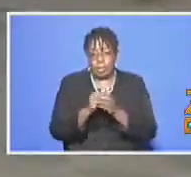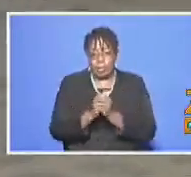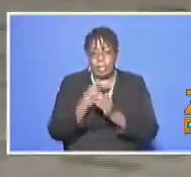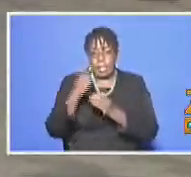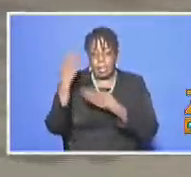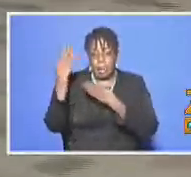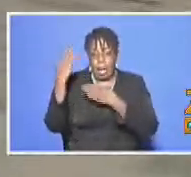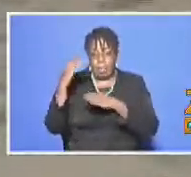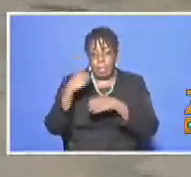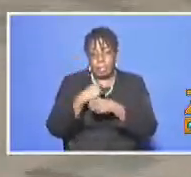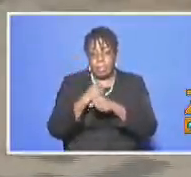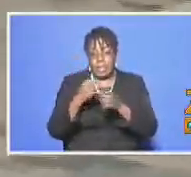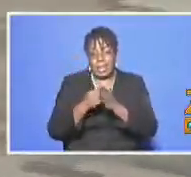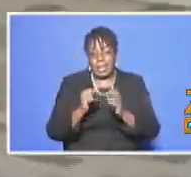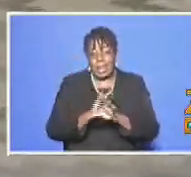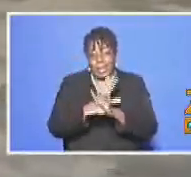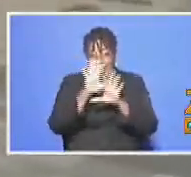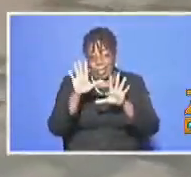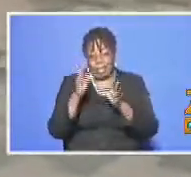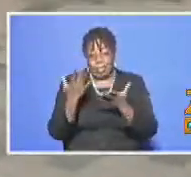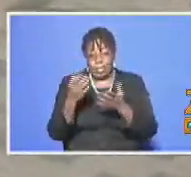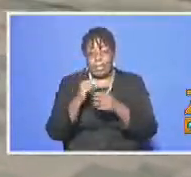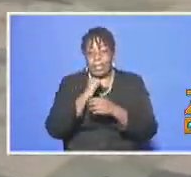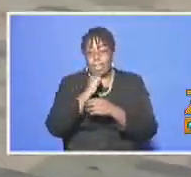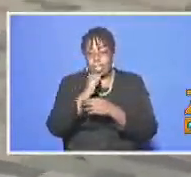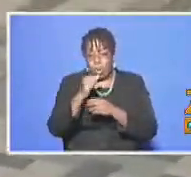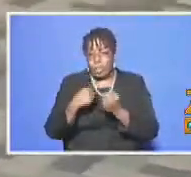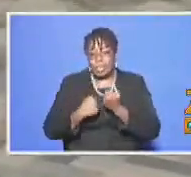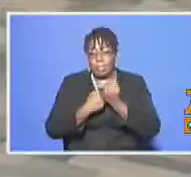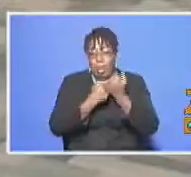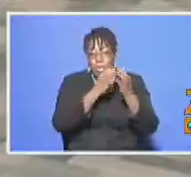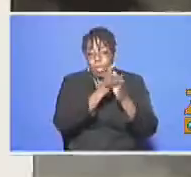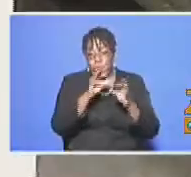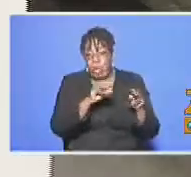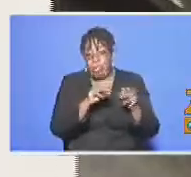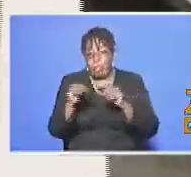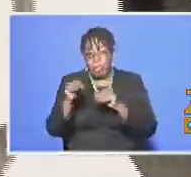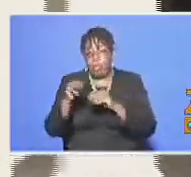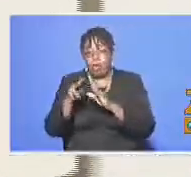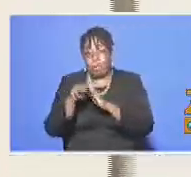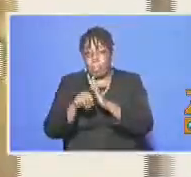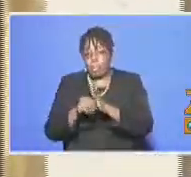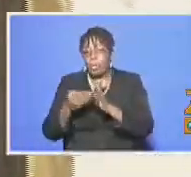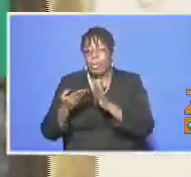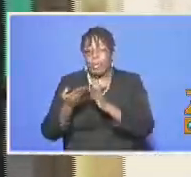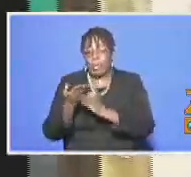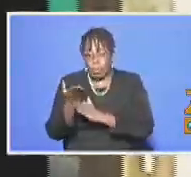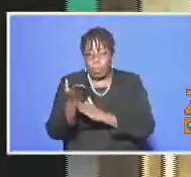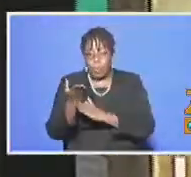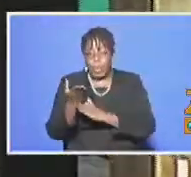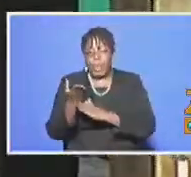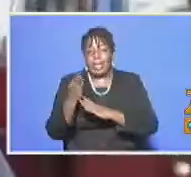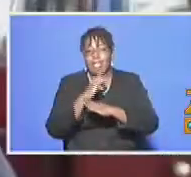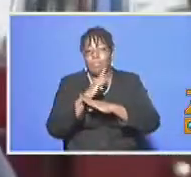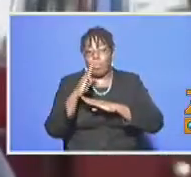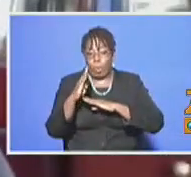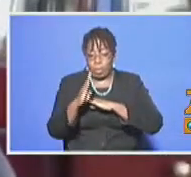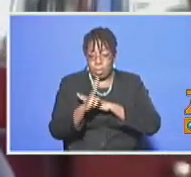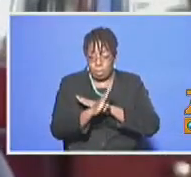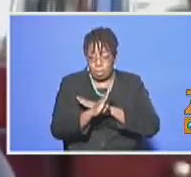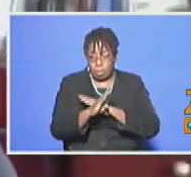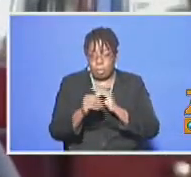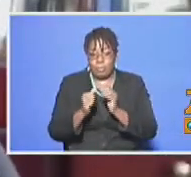Bahamas has made it clear, though, that it does not support the free movement of people throughout its boundaries. Monday's